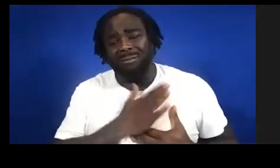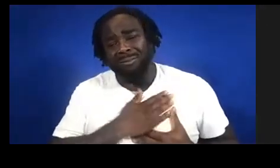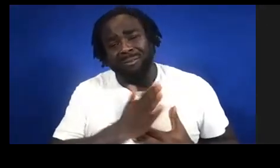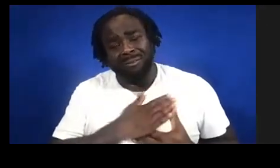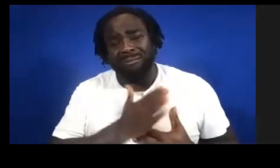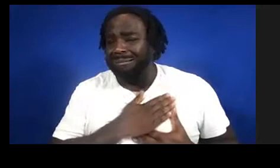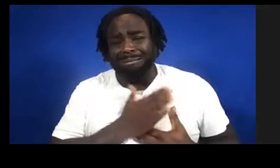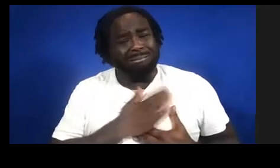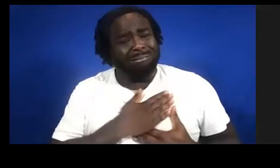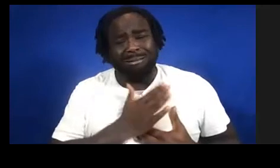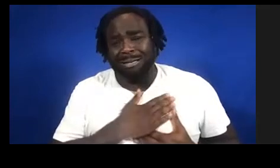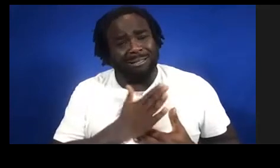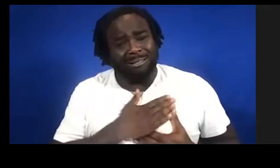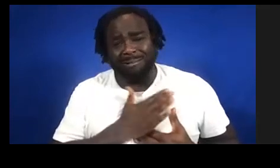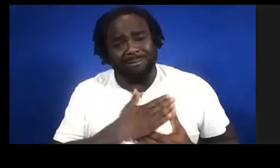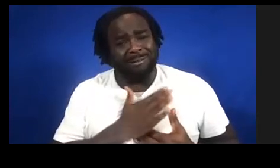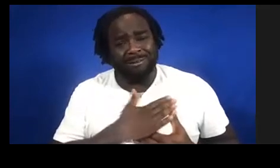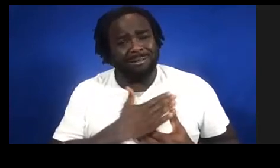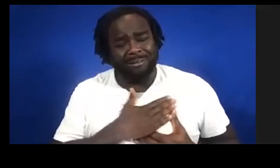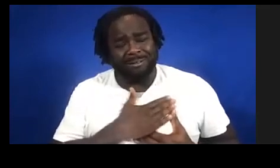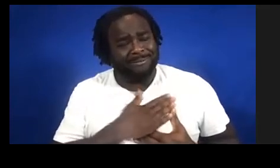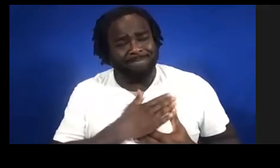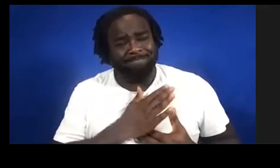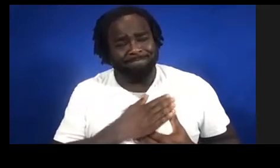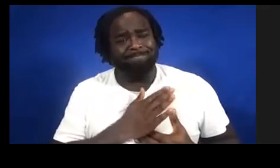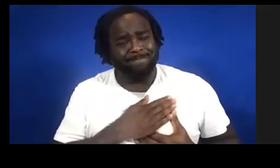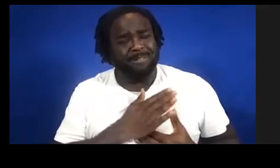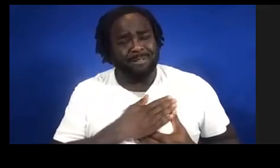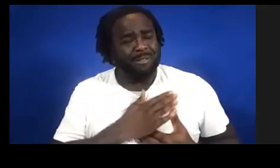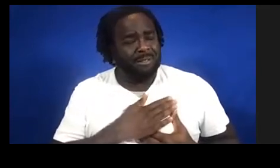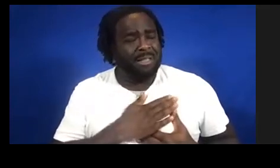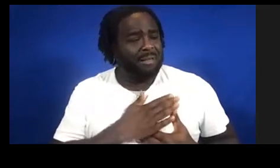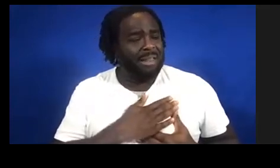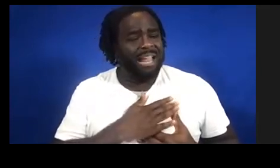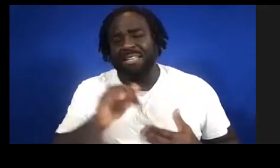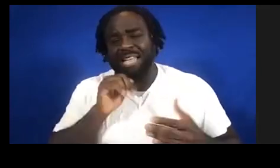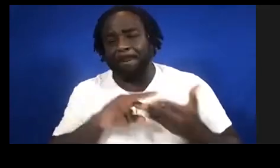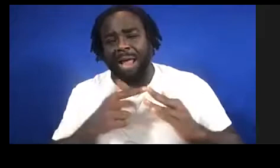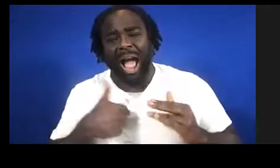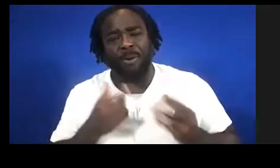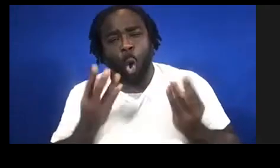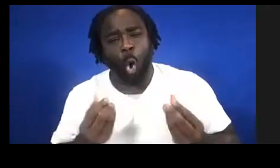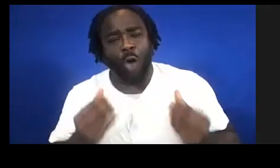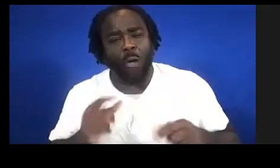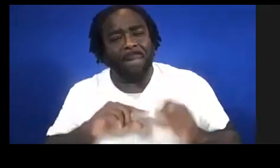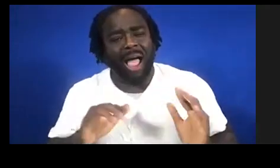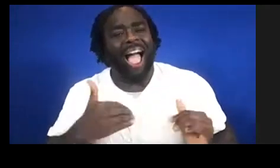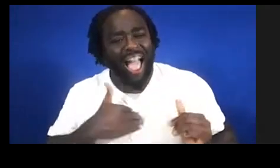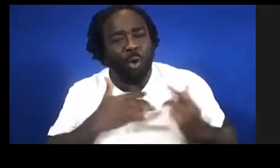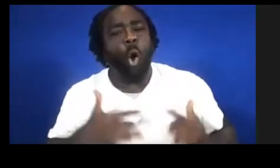and take off. But you know, I got a big heart, right? I see this little fluffy deer laying